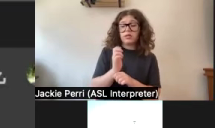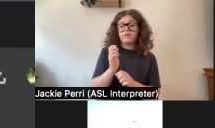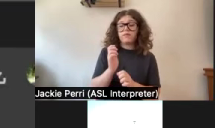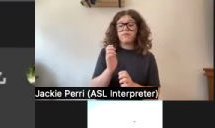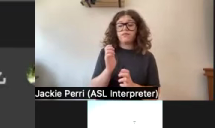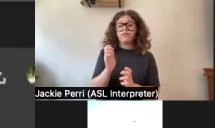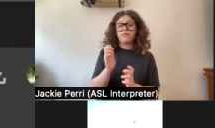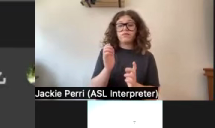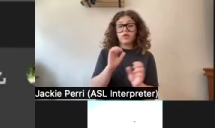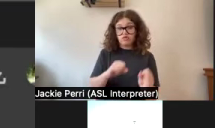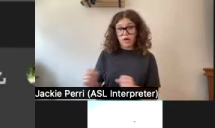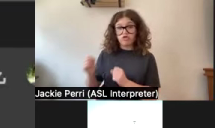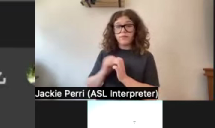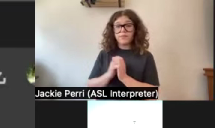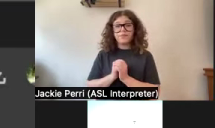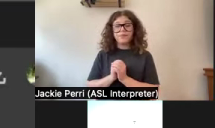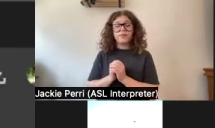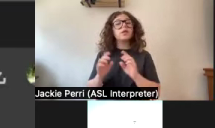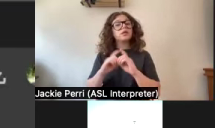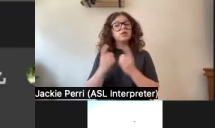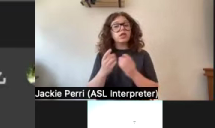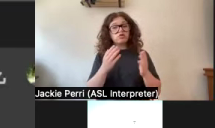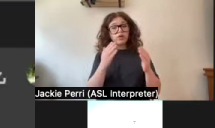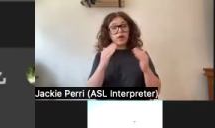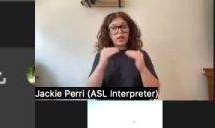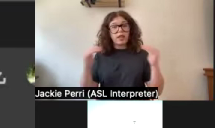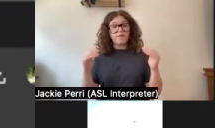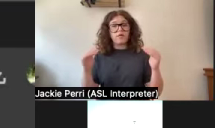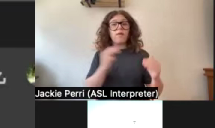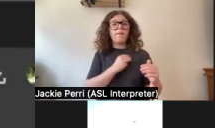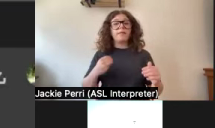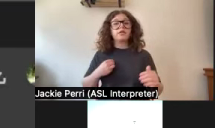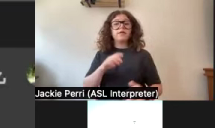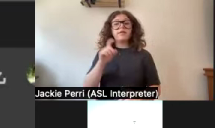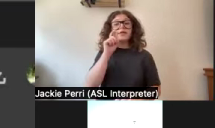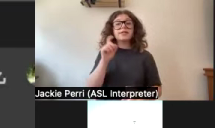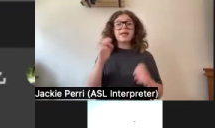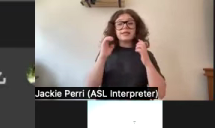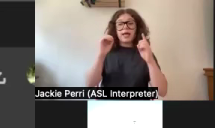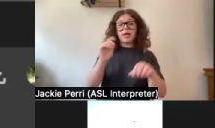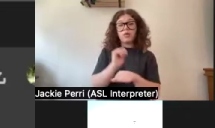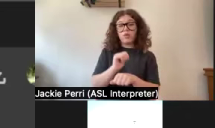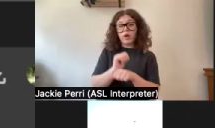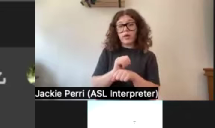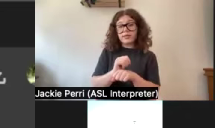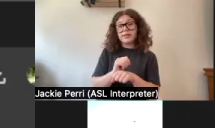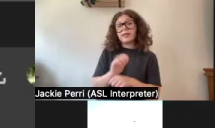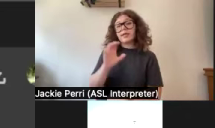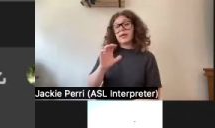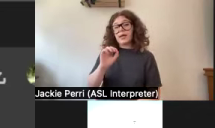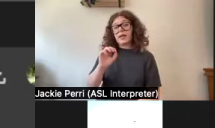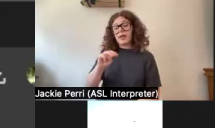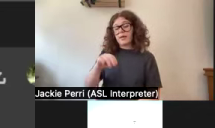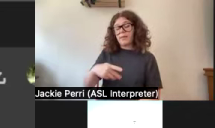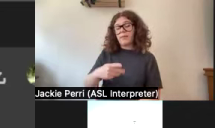the district level, members of the Sex Ed Works campaign have advocated with the CPS school